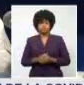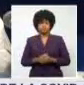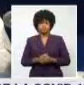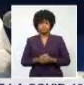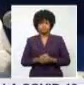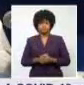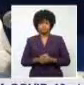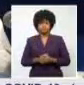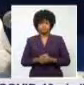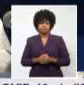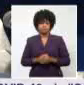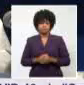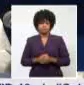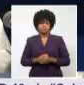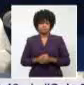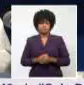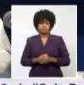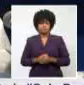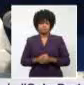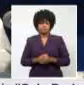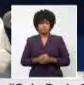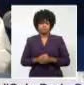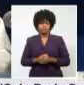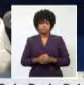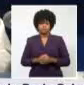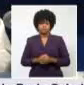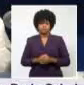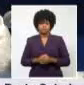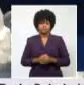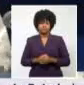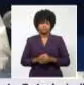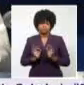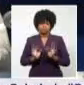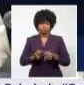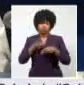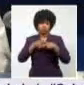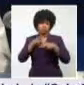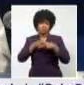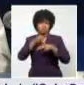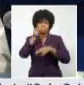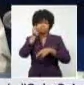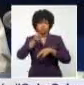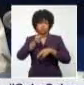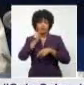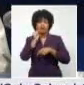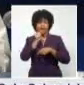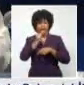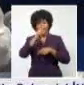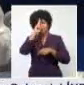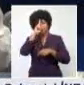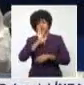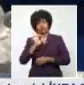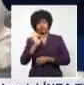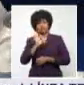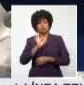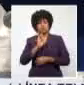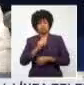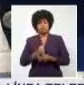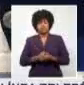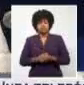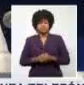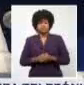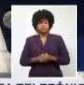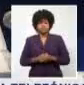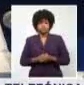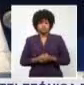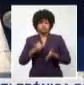268 remain in the hospital. And this is what we call the active patients who are